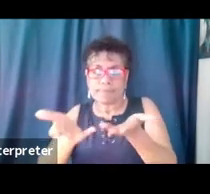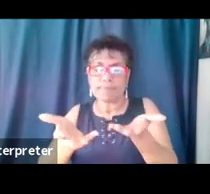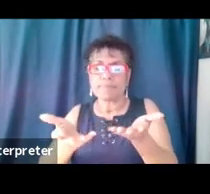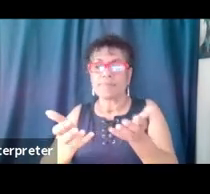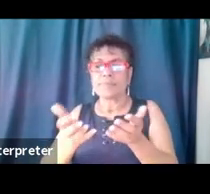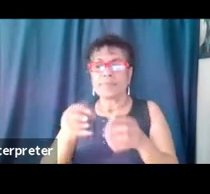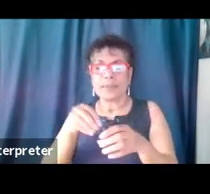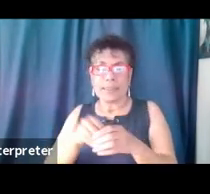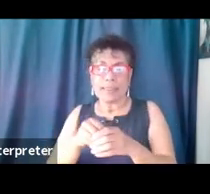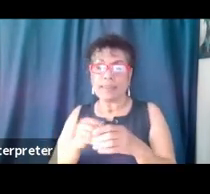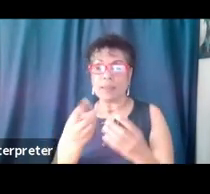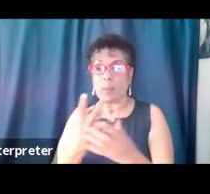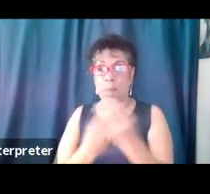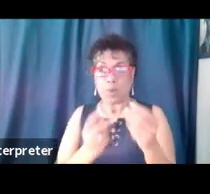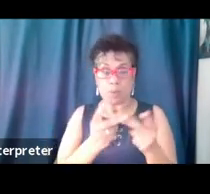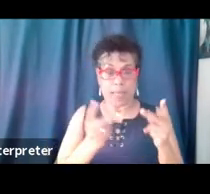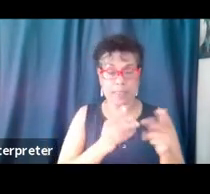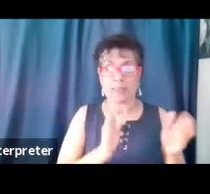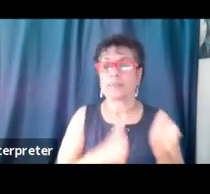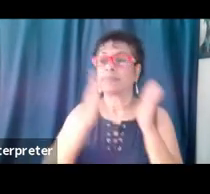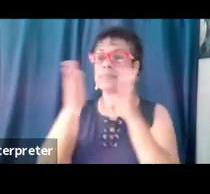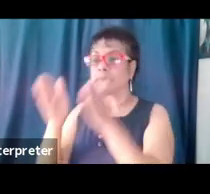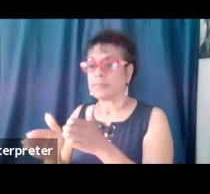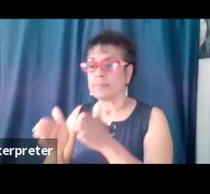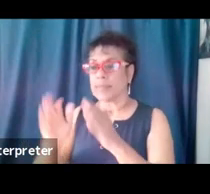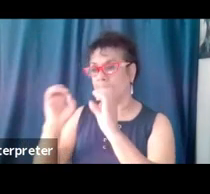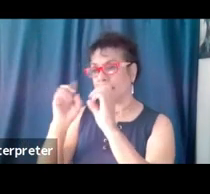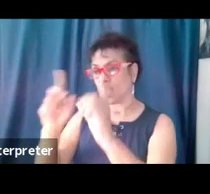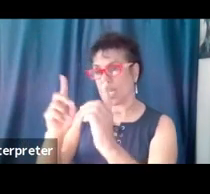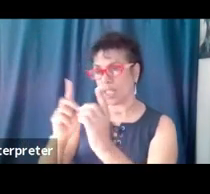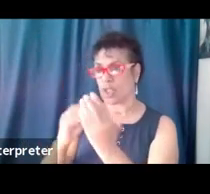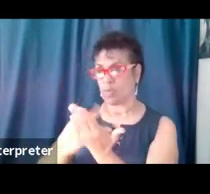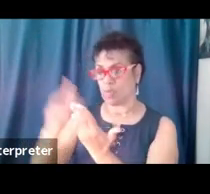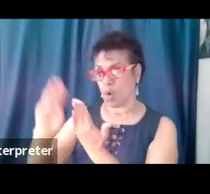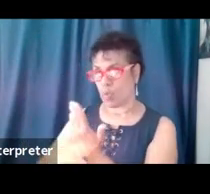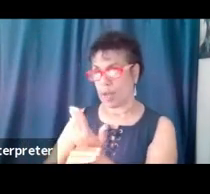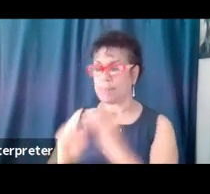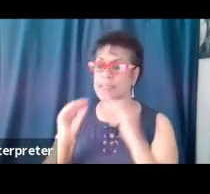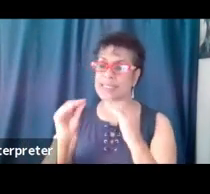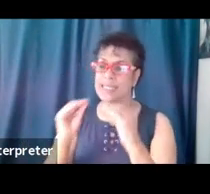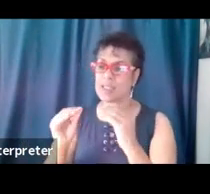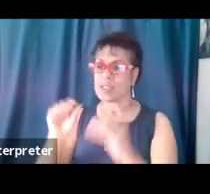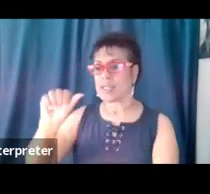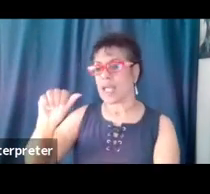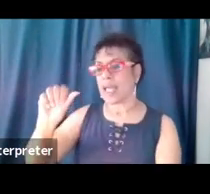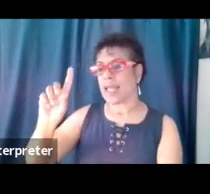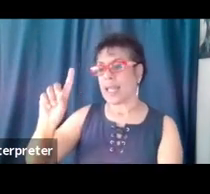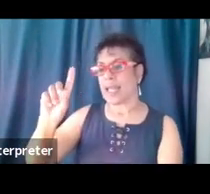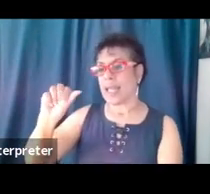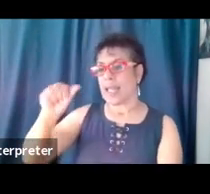our spaces. And then our education program teaches adaptive technique